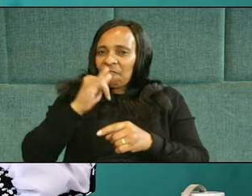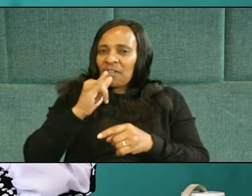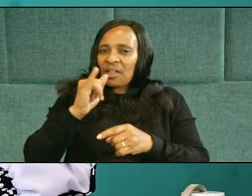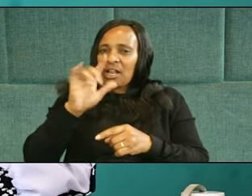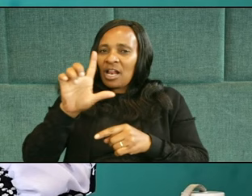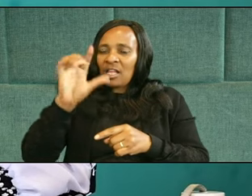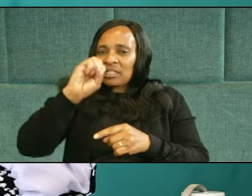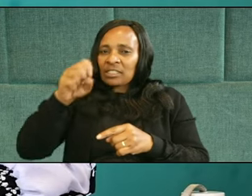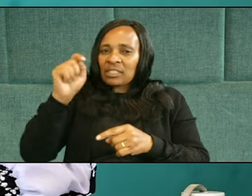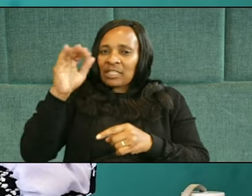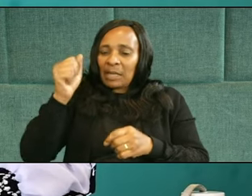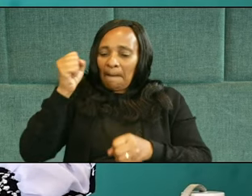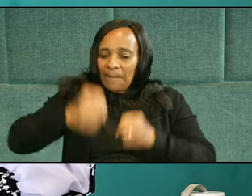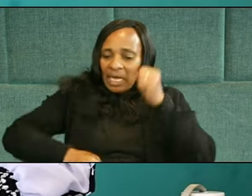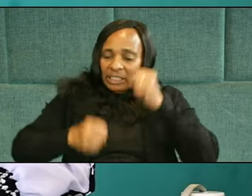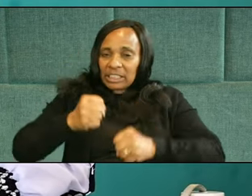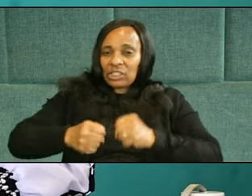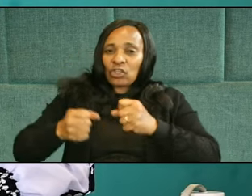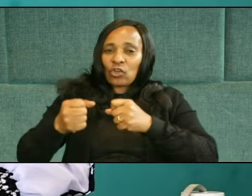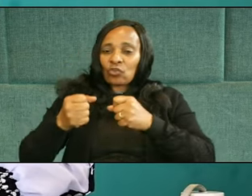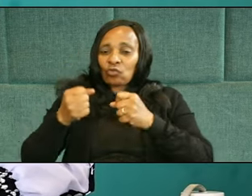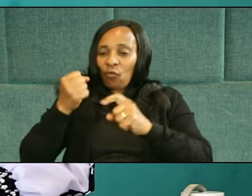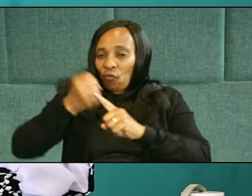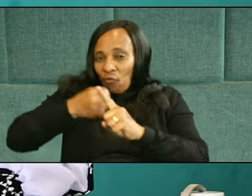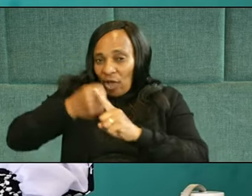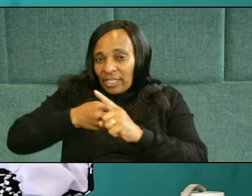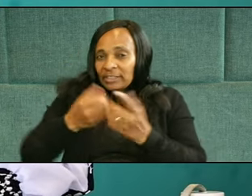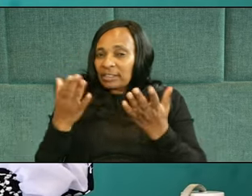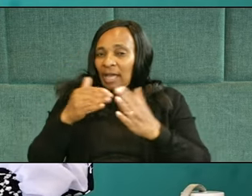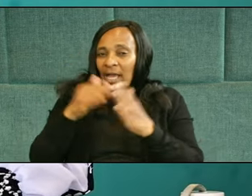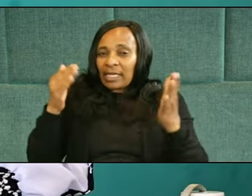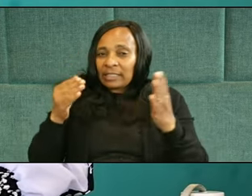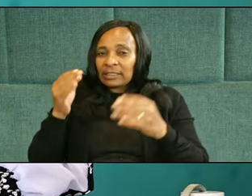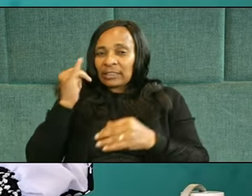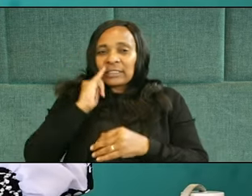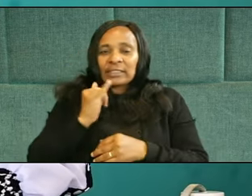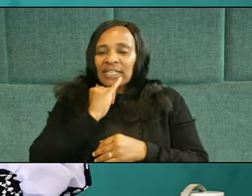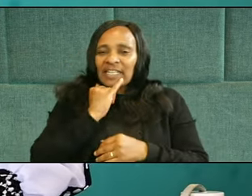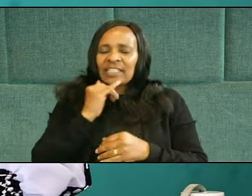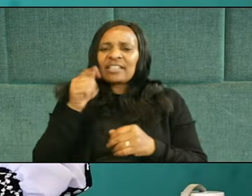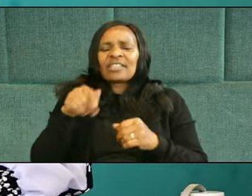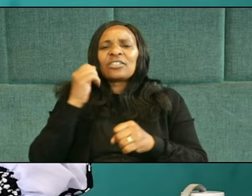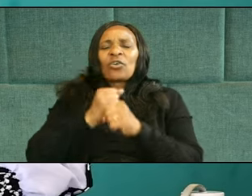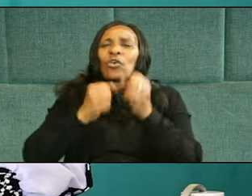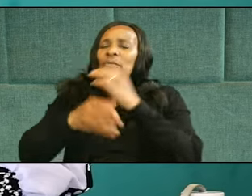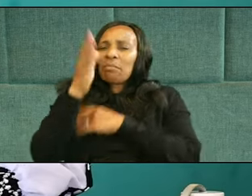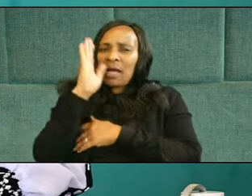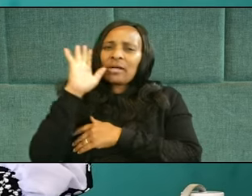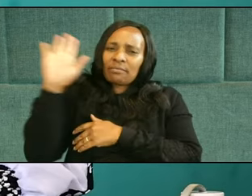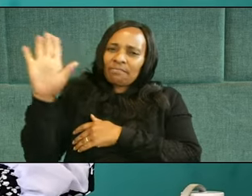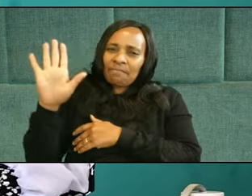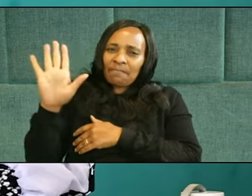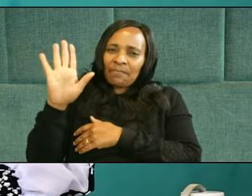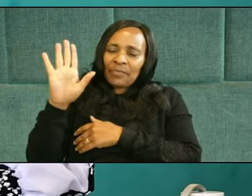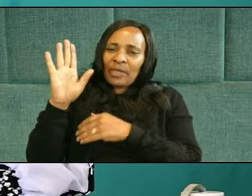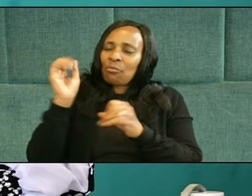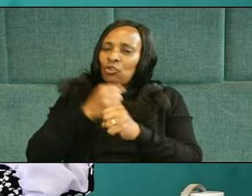were marching forward to fight against Israel, that was actually God's doing, him being sent